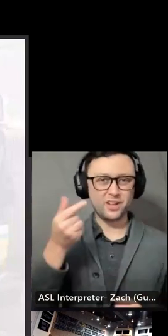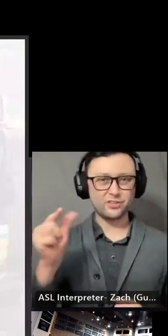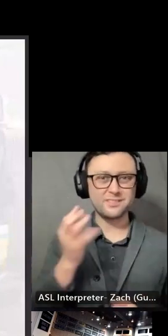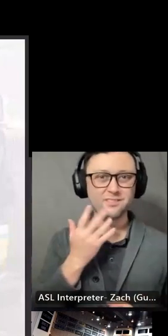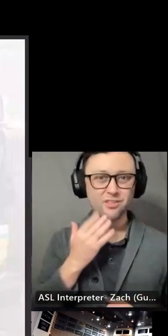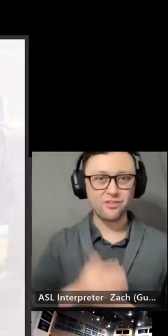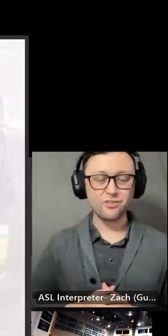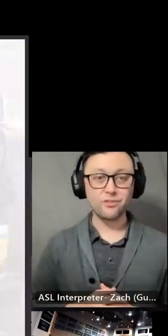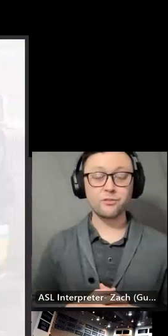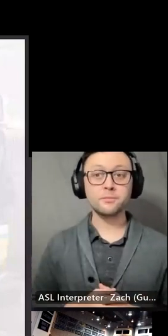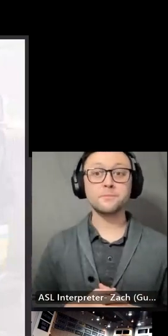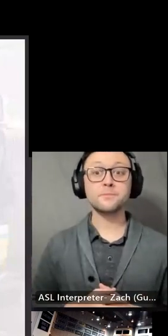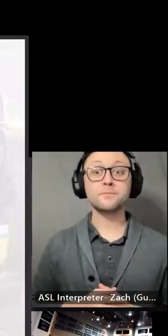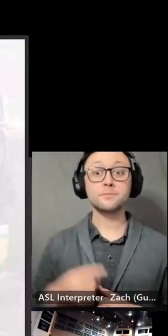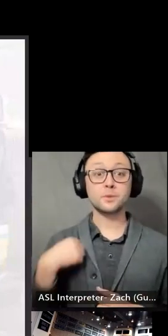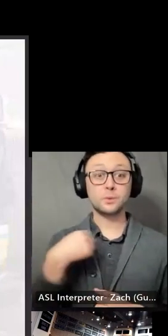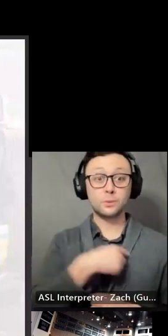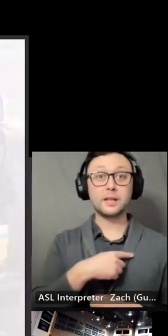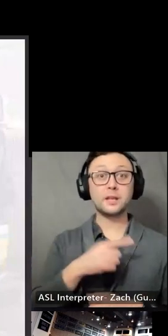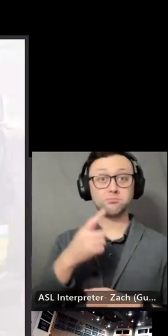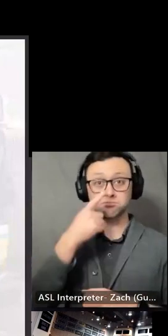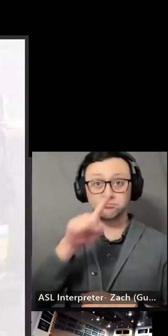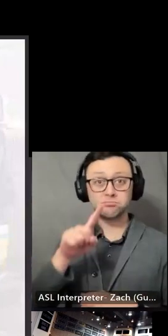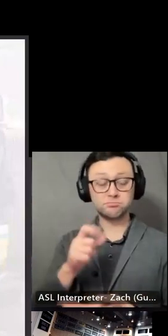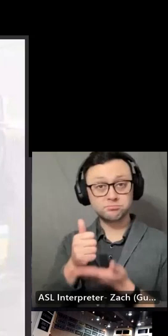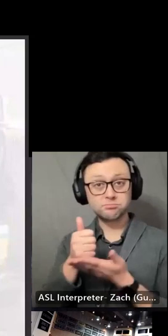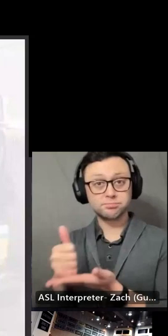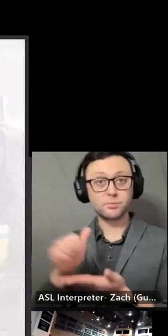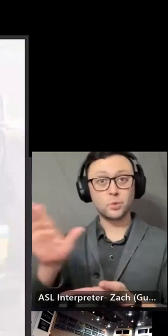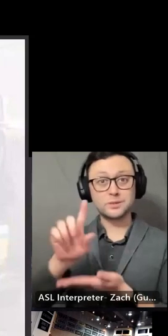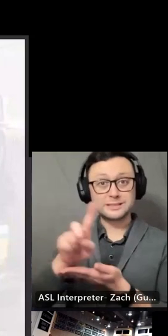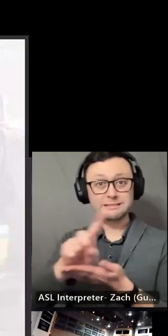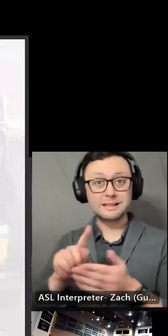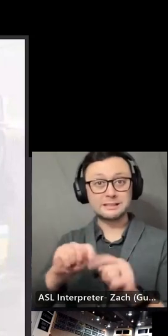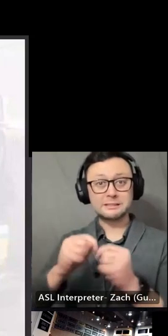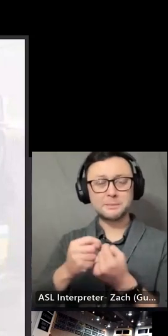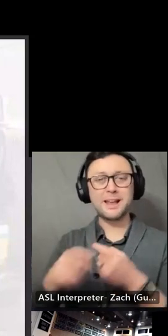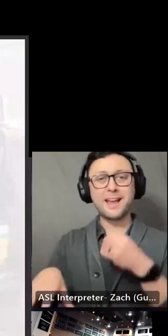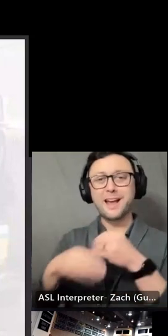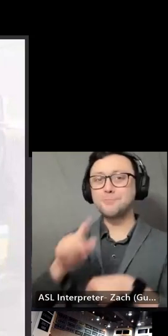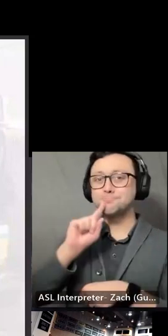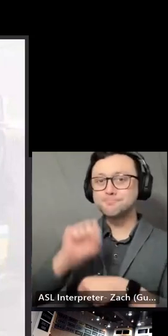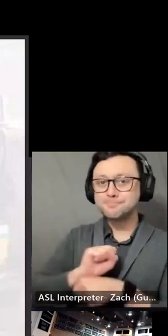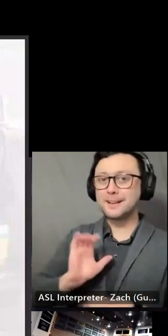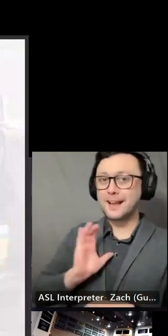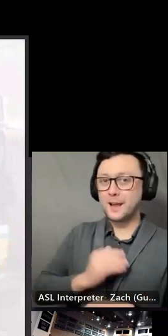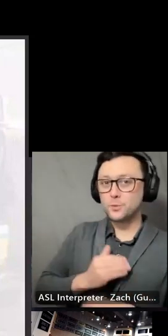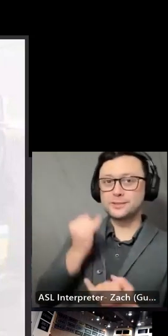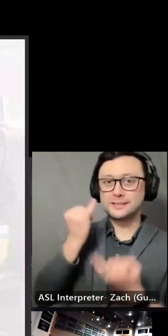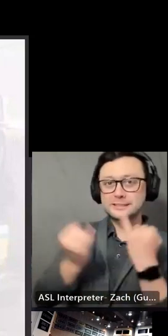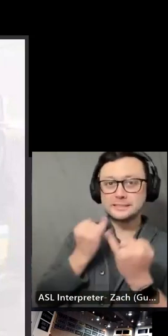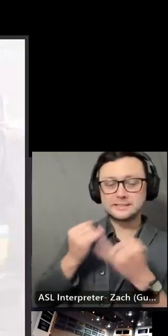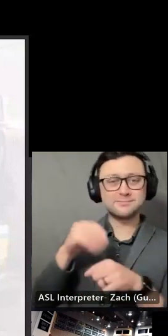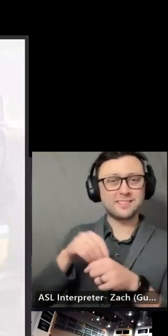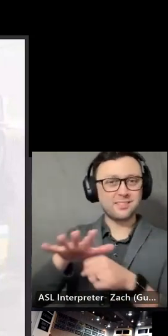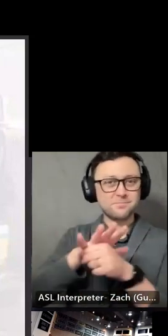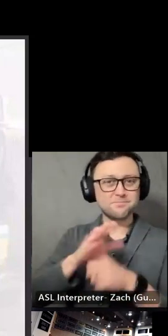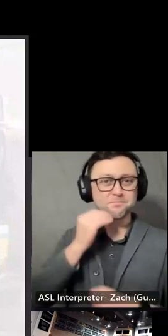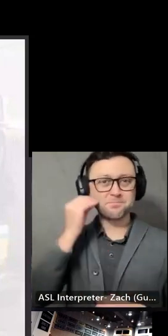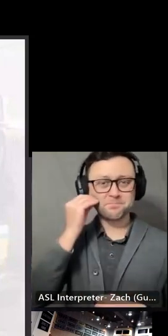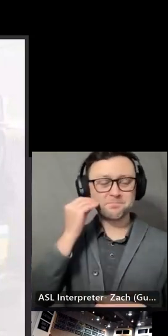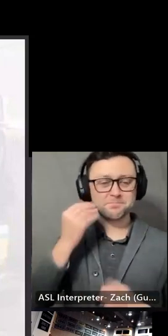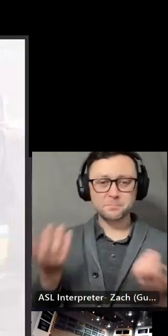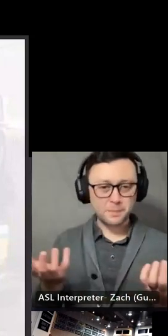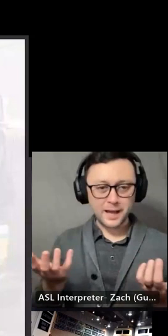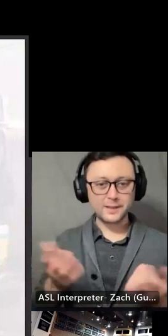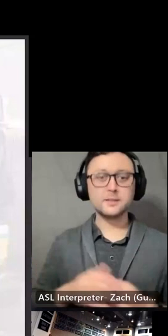to help your design team happily along, bat around ideas, work with you on that together. No problem at all. The